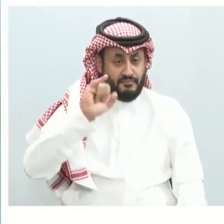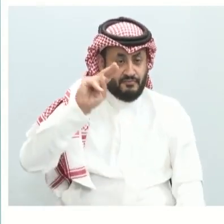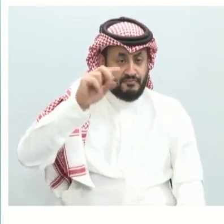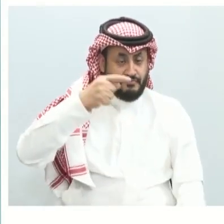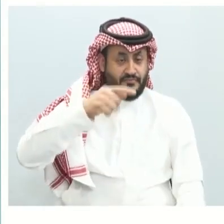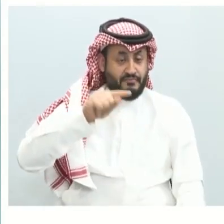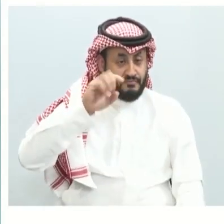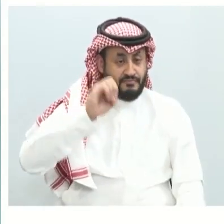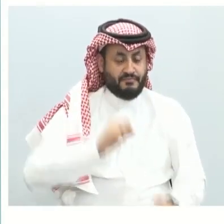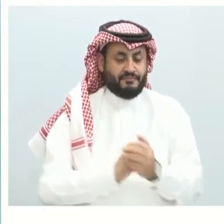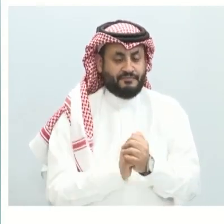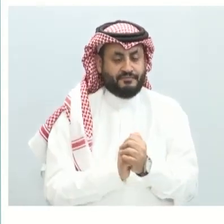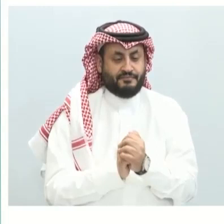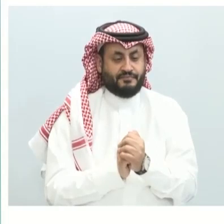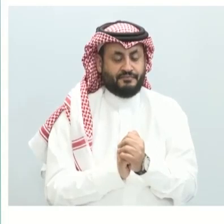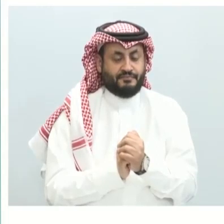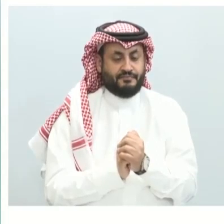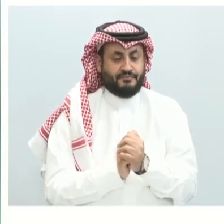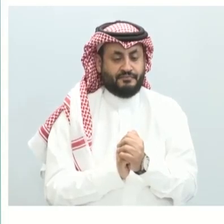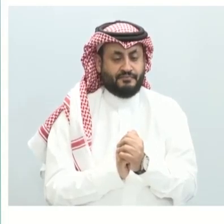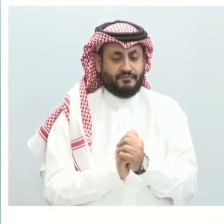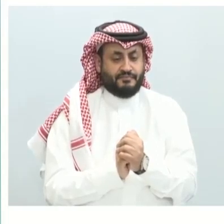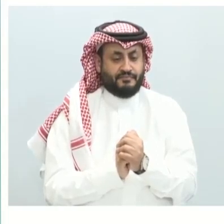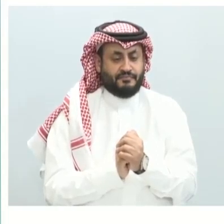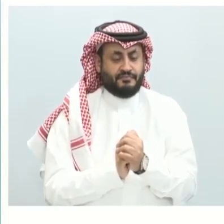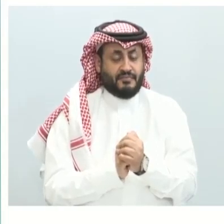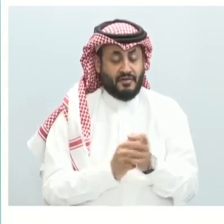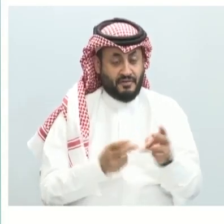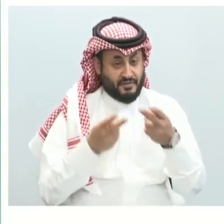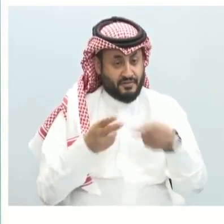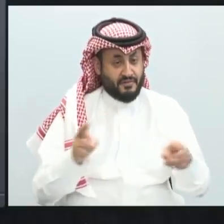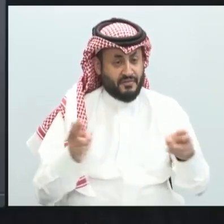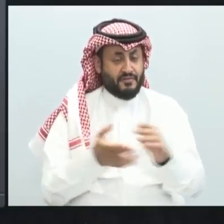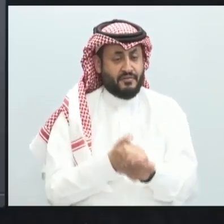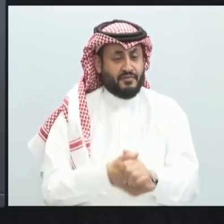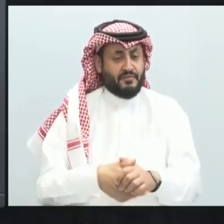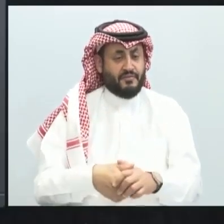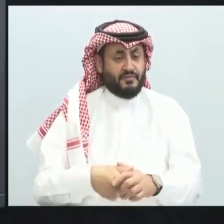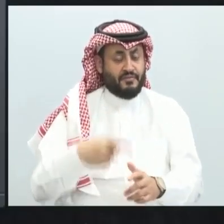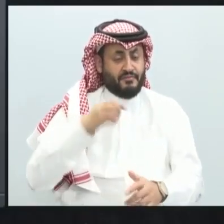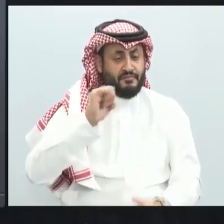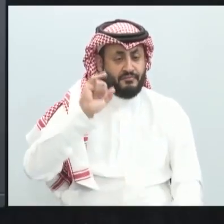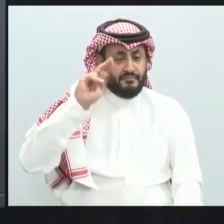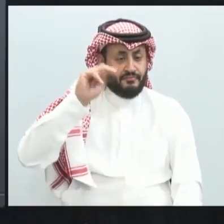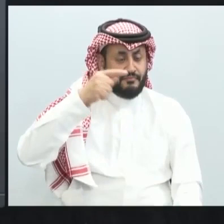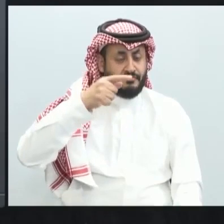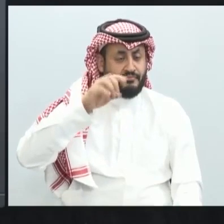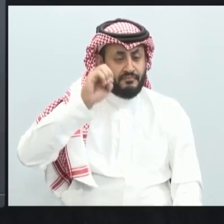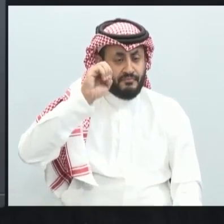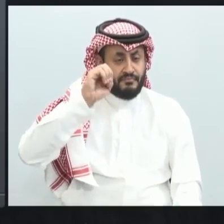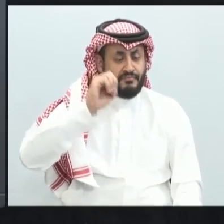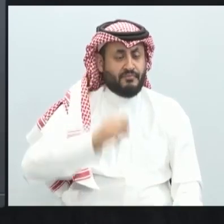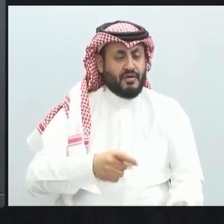in Lebanon. So this is about our chant, going to plus a verb. Now